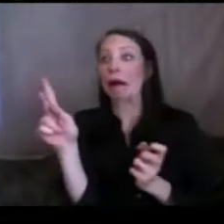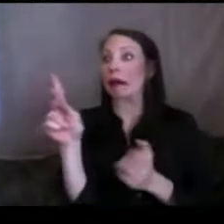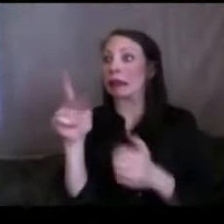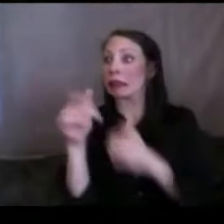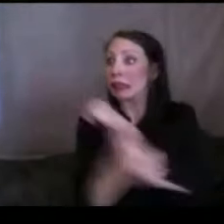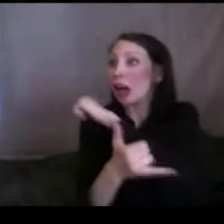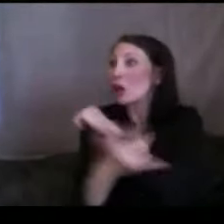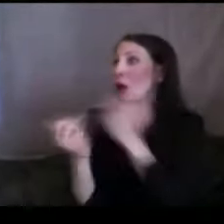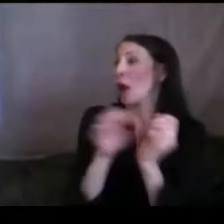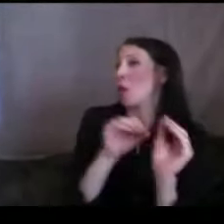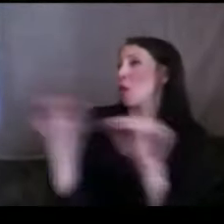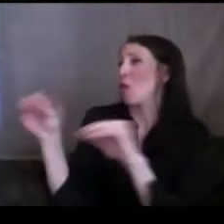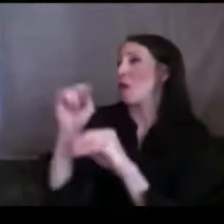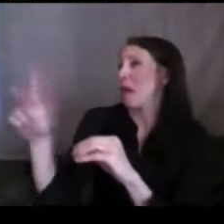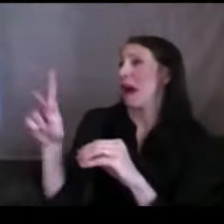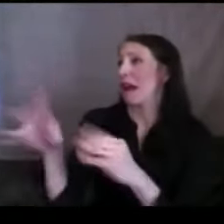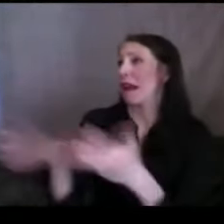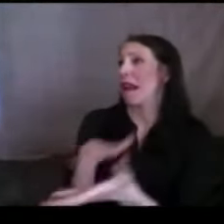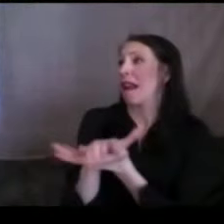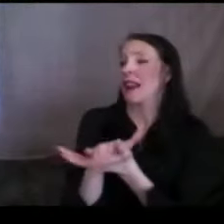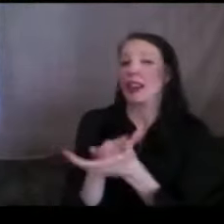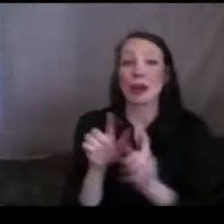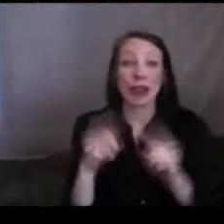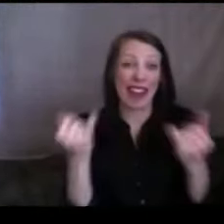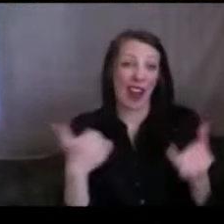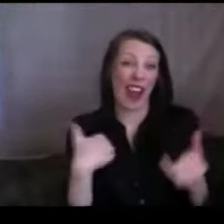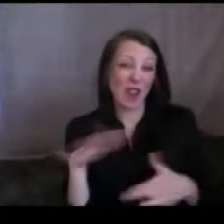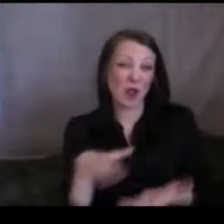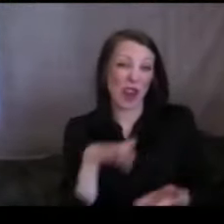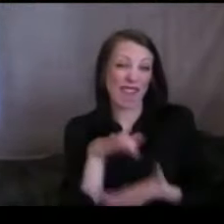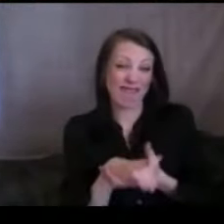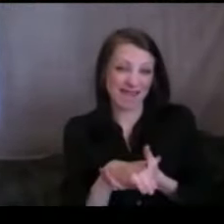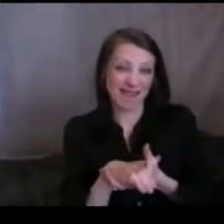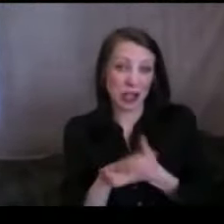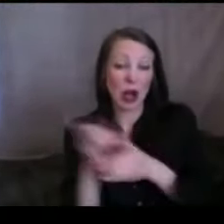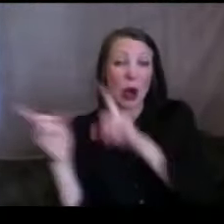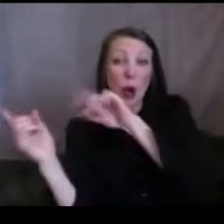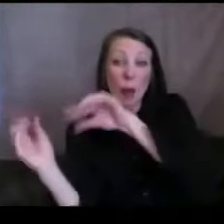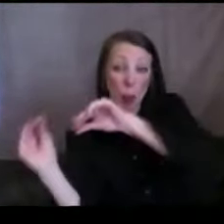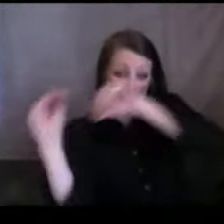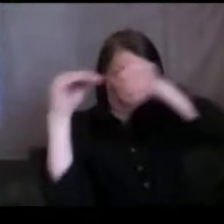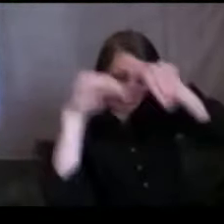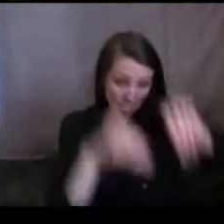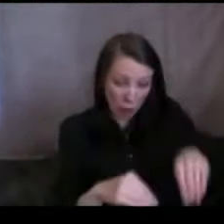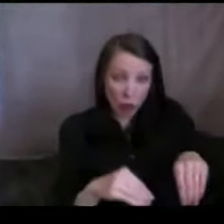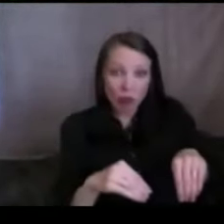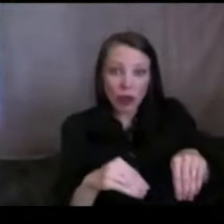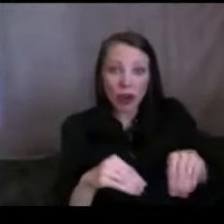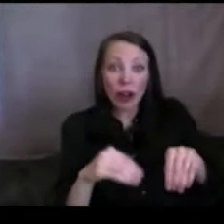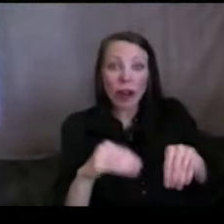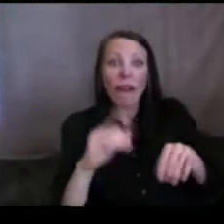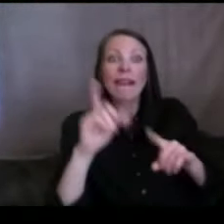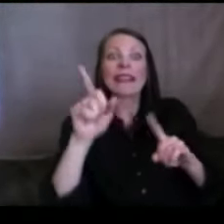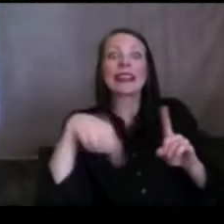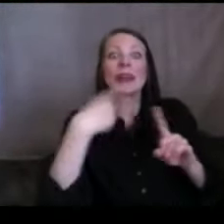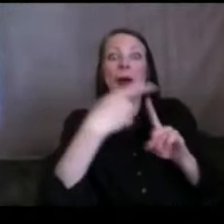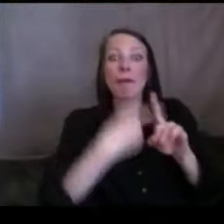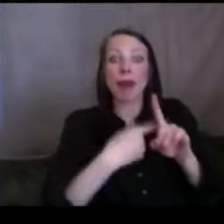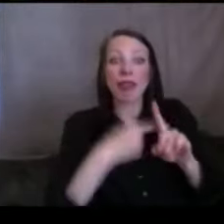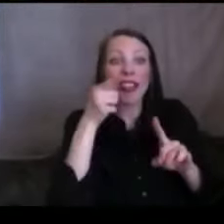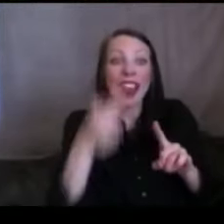So that's my wife right now. And when I came here, 1 month later, I started in work